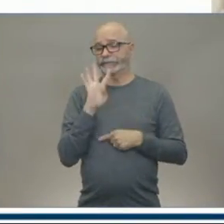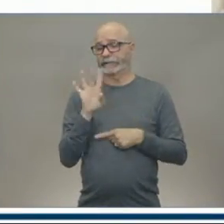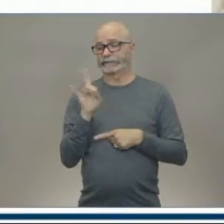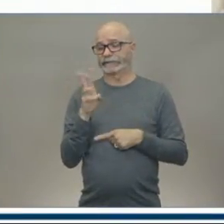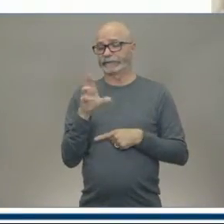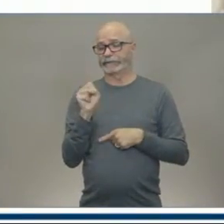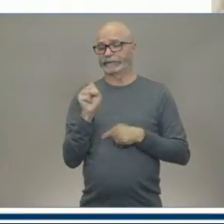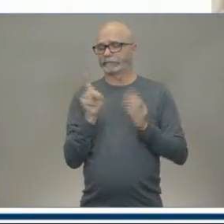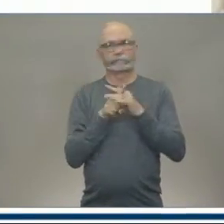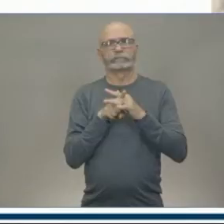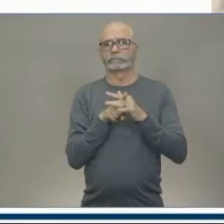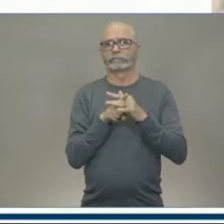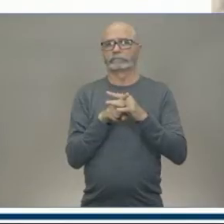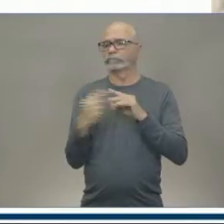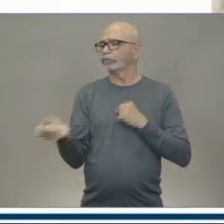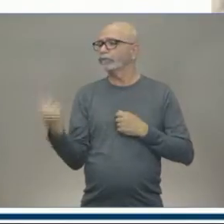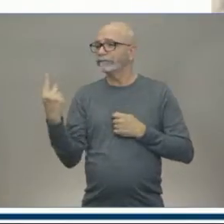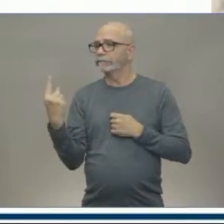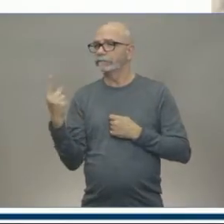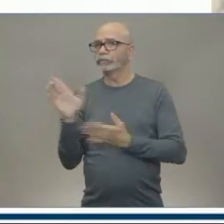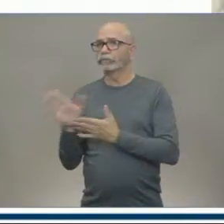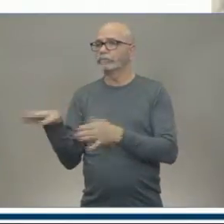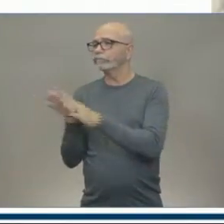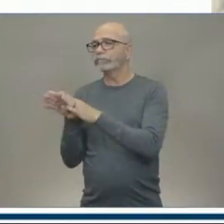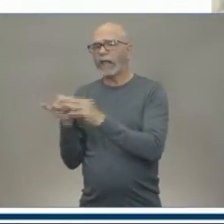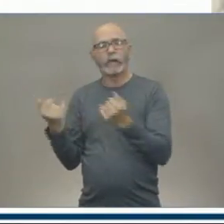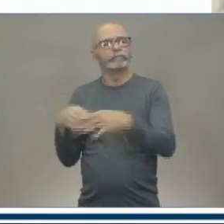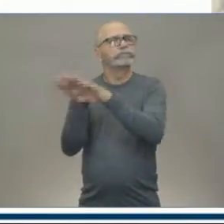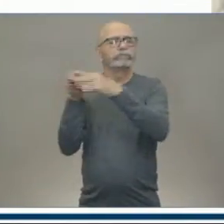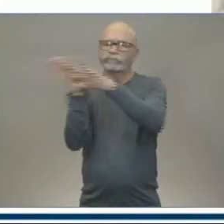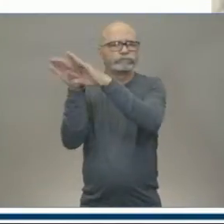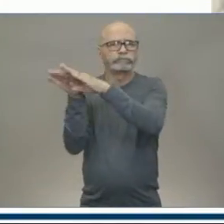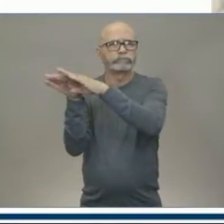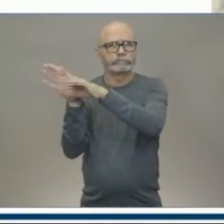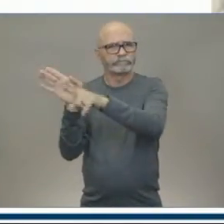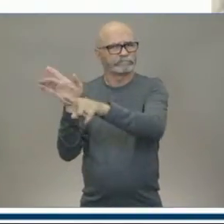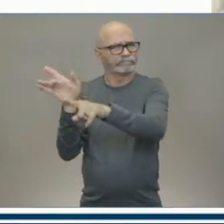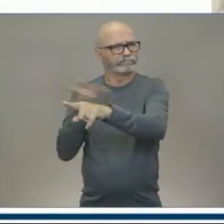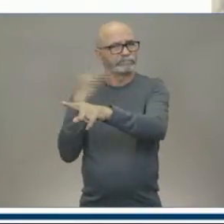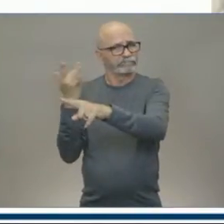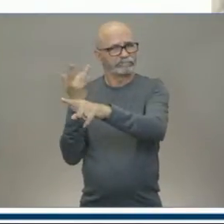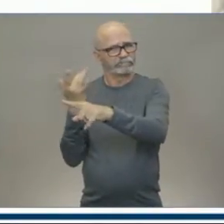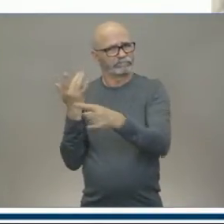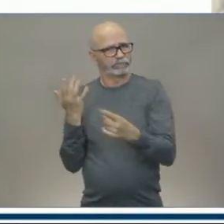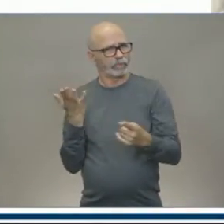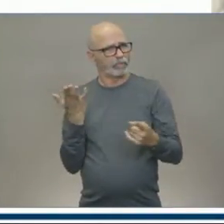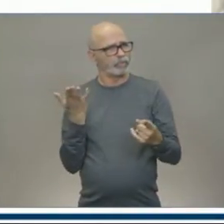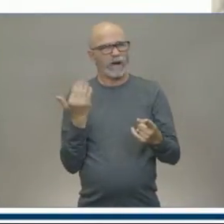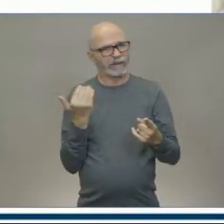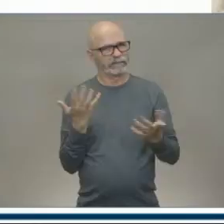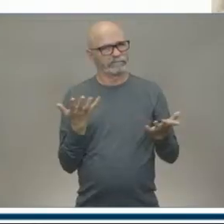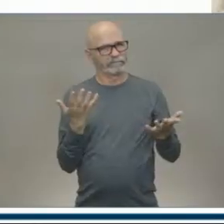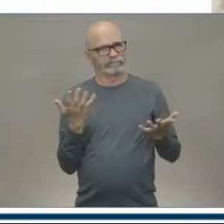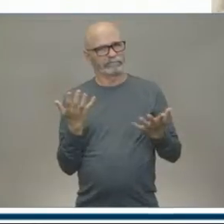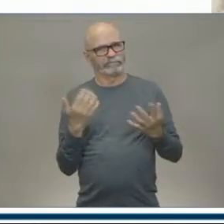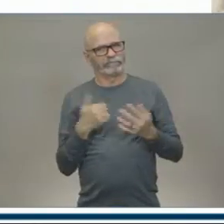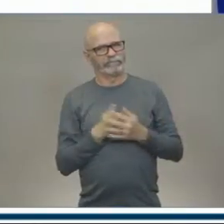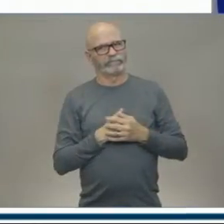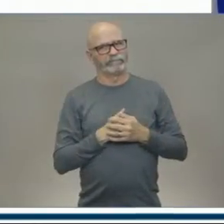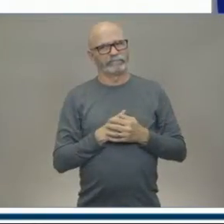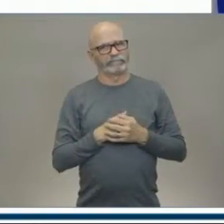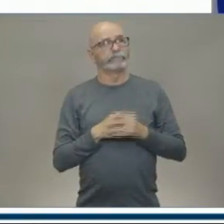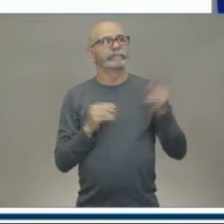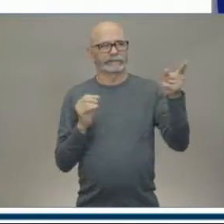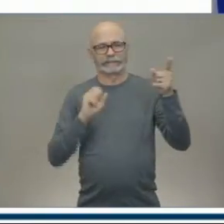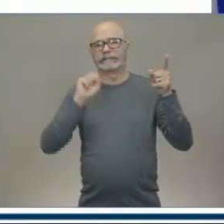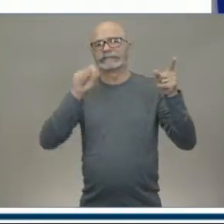2 weeks. So I'm just wondering how it got to a point now where, 48 hours later, there's one case, and then it's closed for 2 weeks. I think very much, as I just said